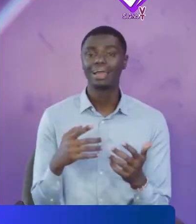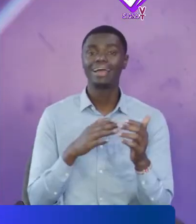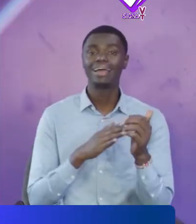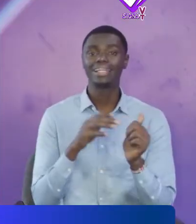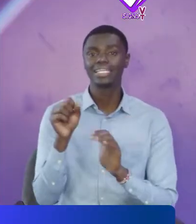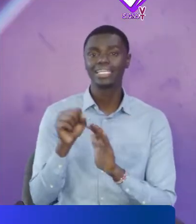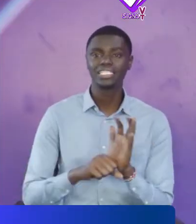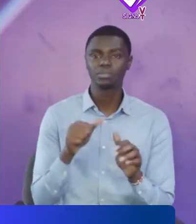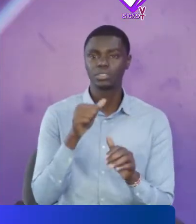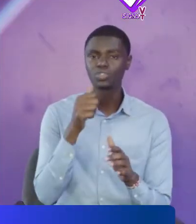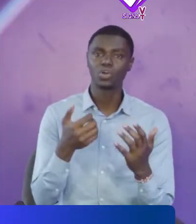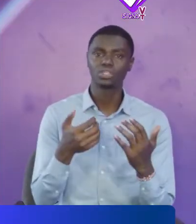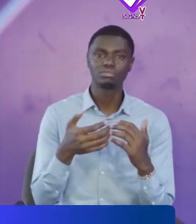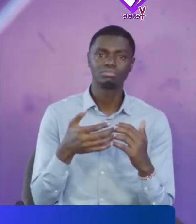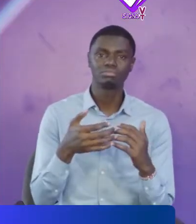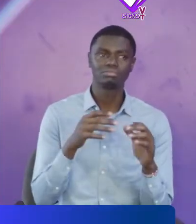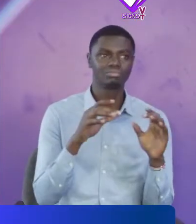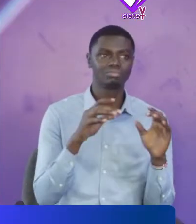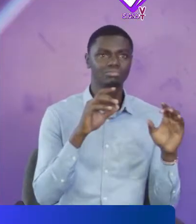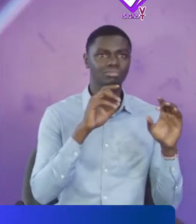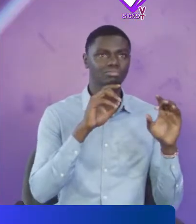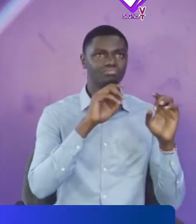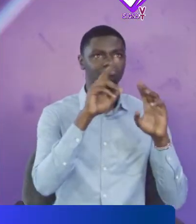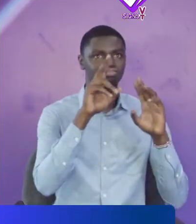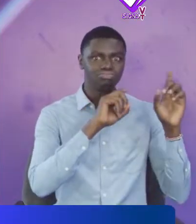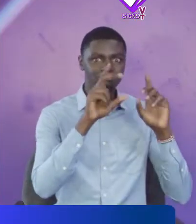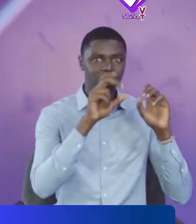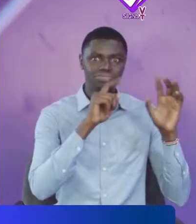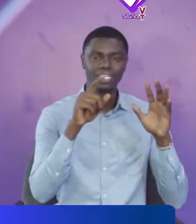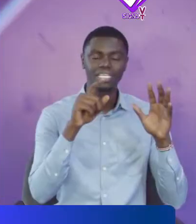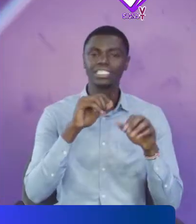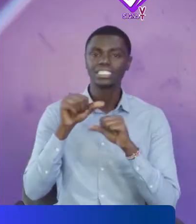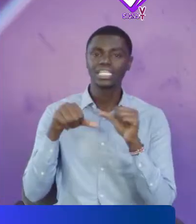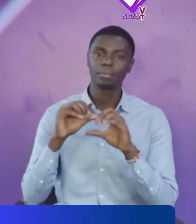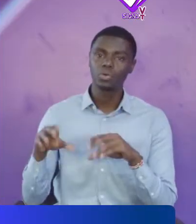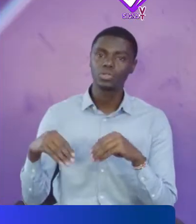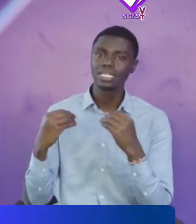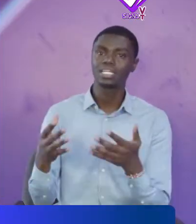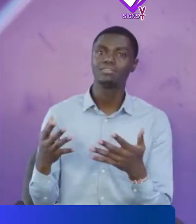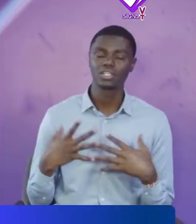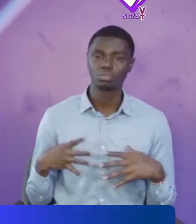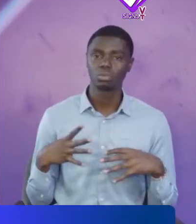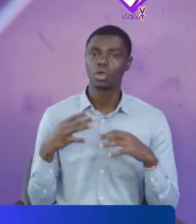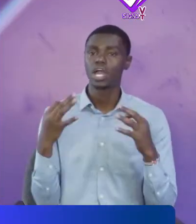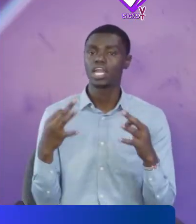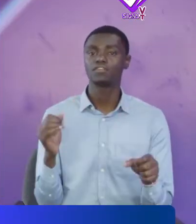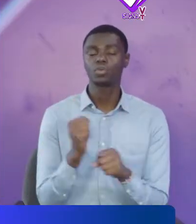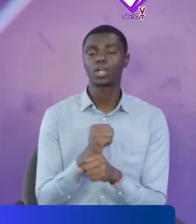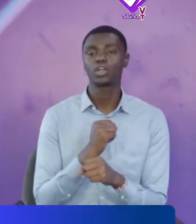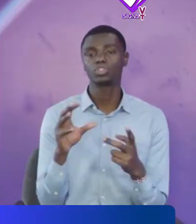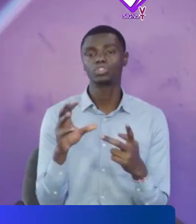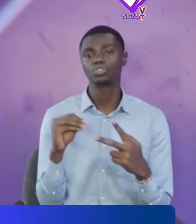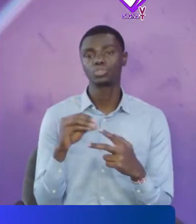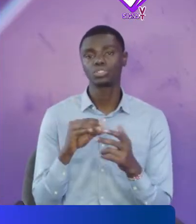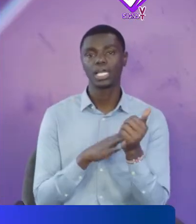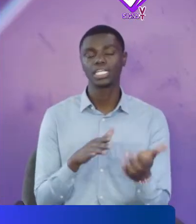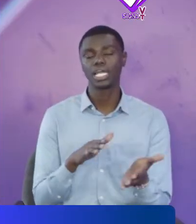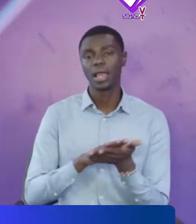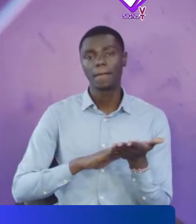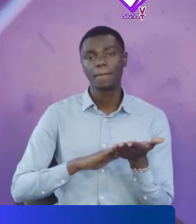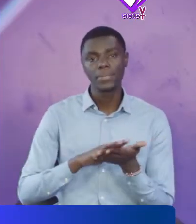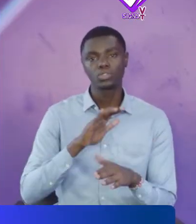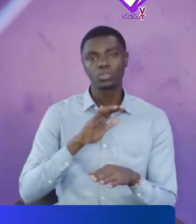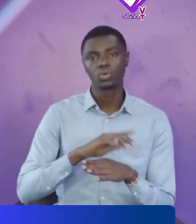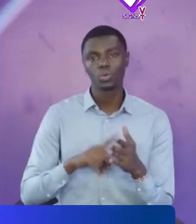about sloganeering. Leadership is about delivering to people. And if you cannot choose a leader based on what they can do, but choose a